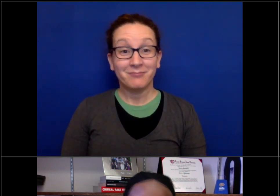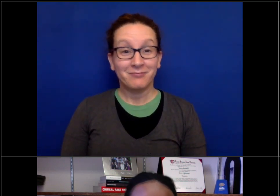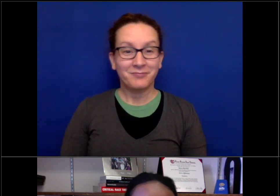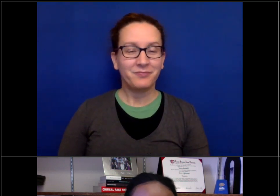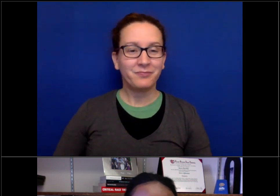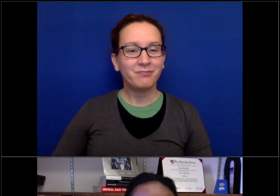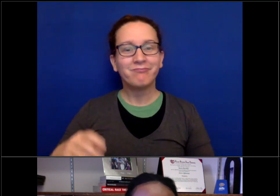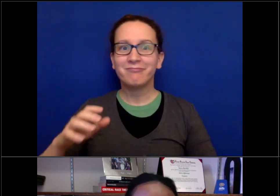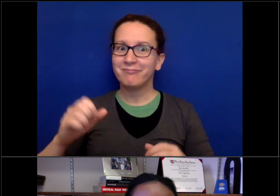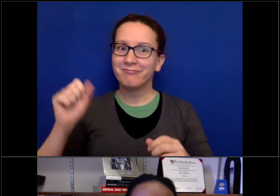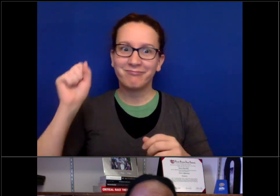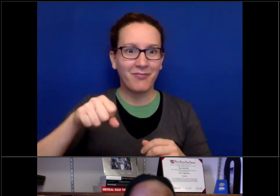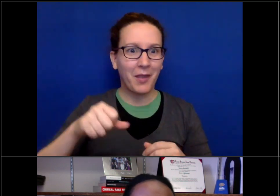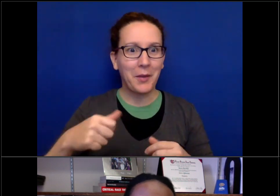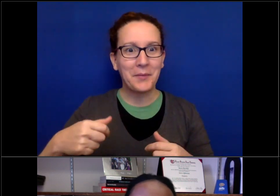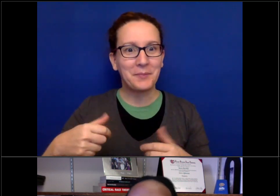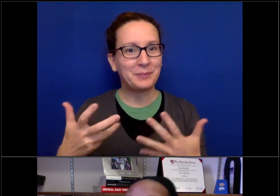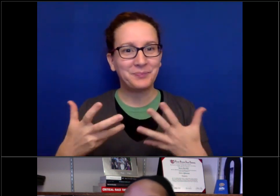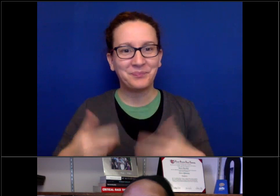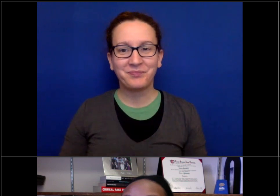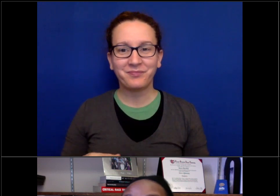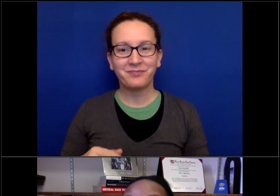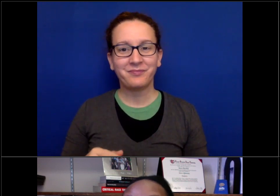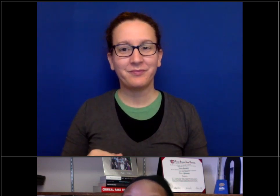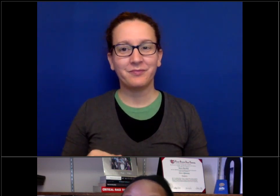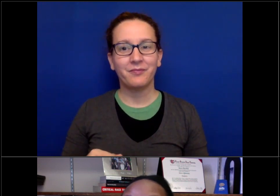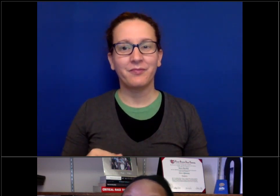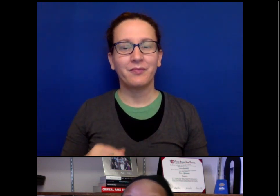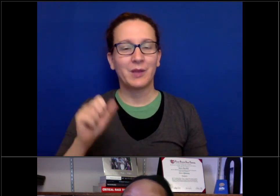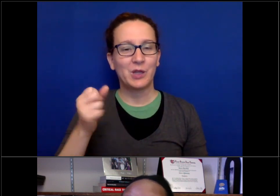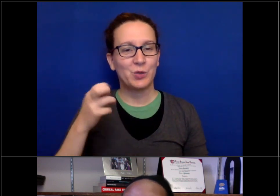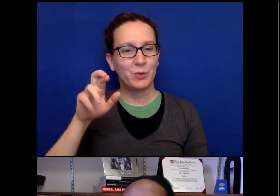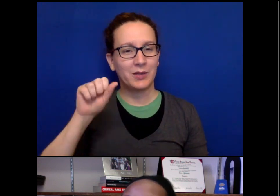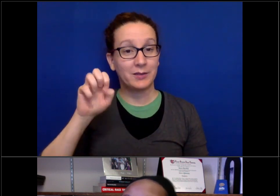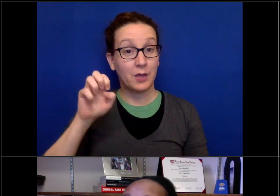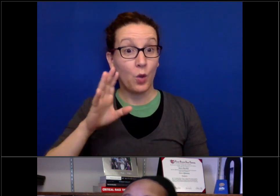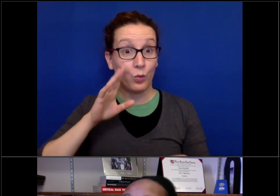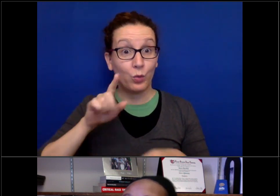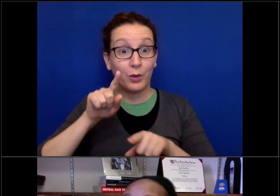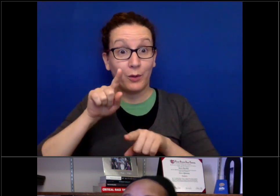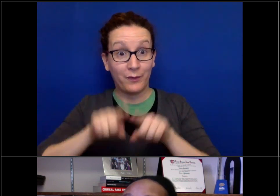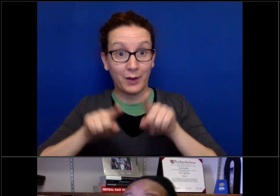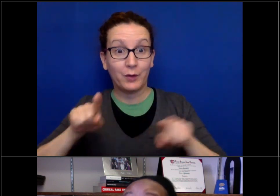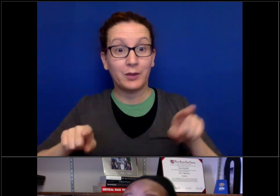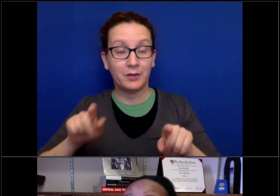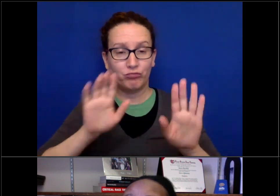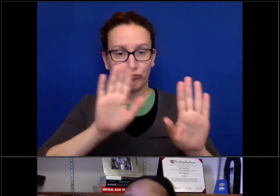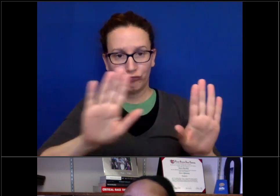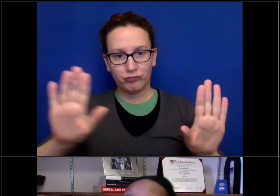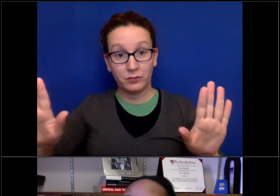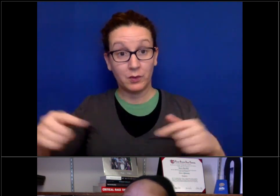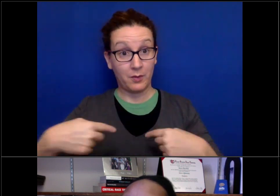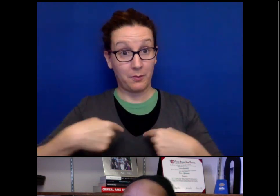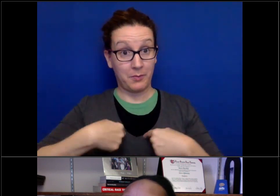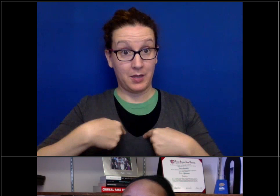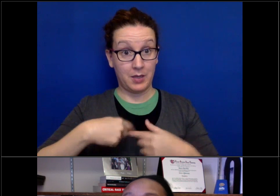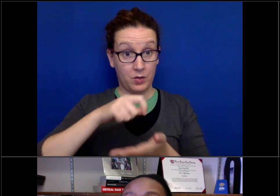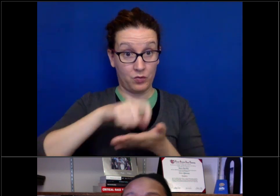Yeah, so it's just going to vary. So I have, for me, a lot of the